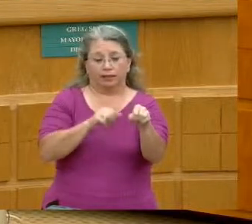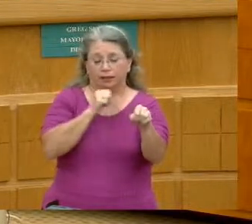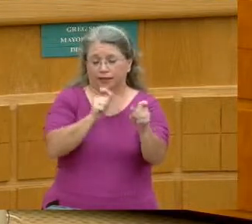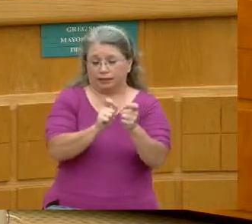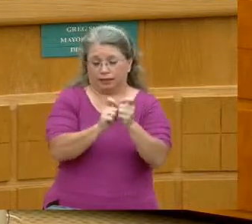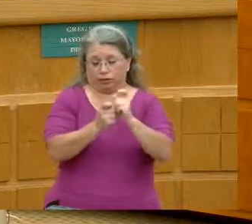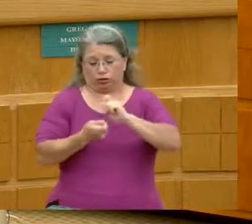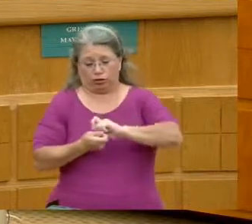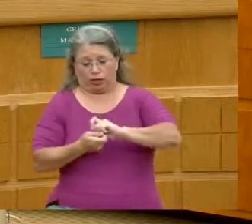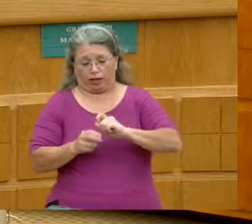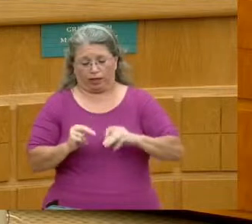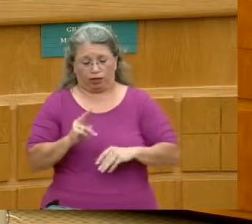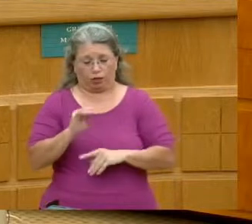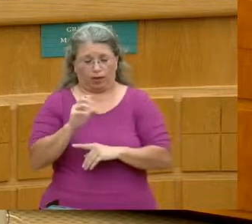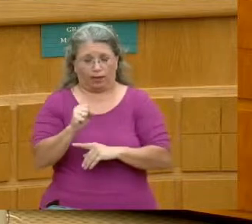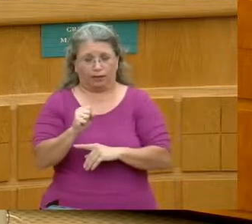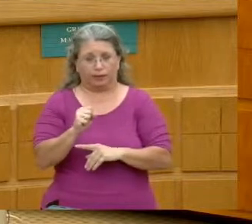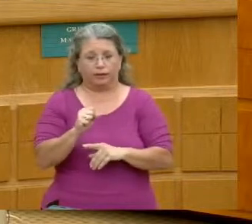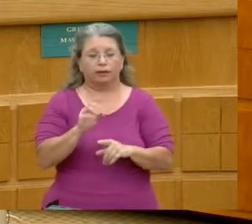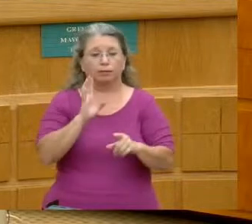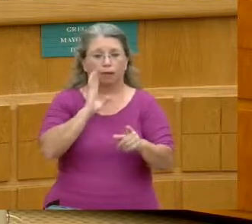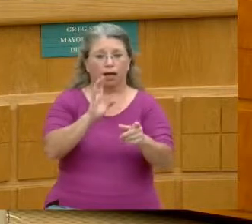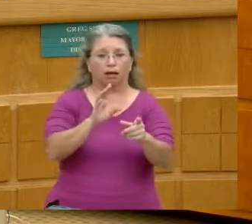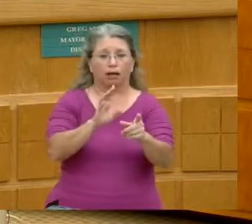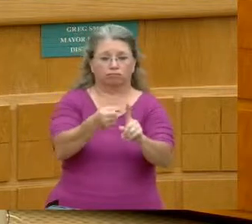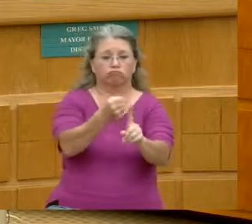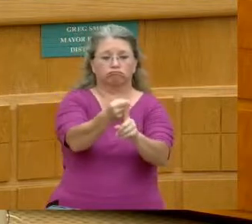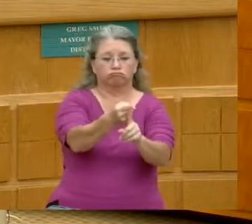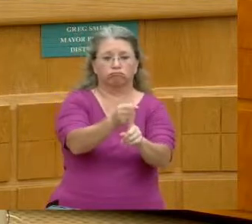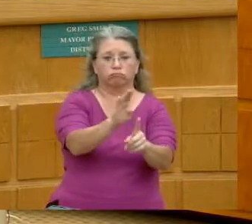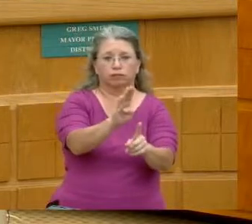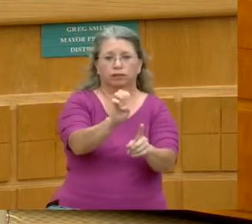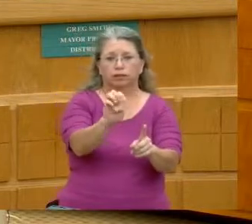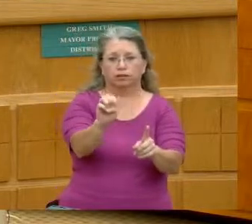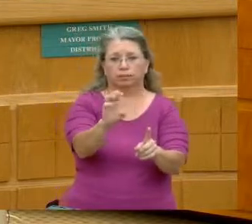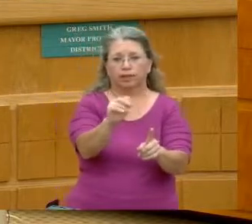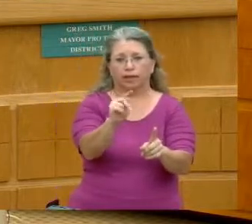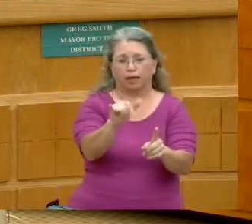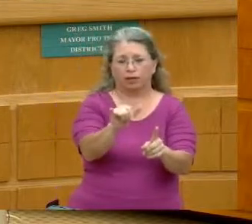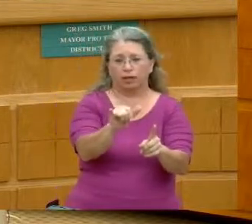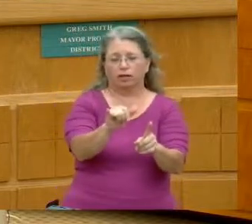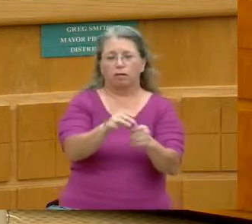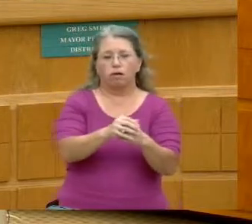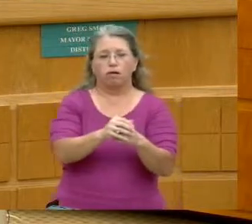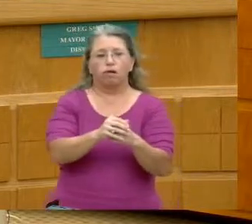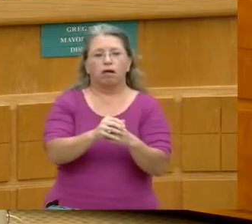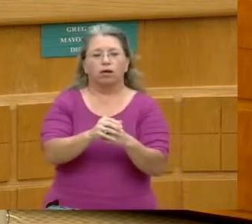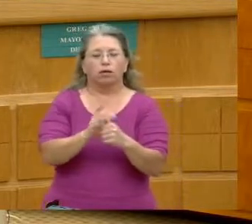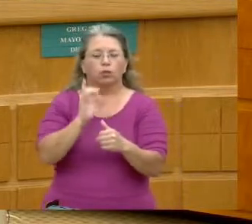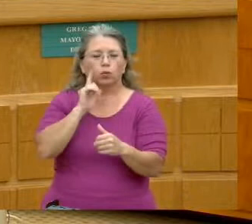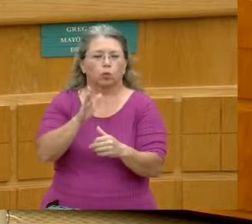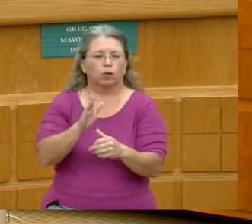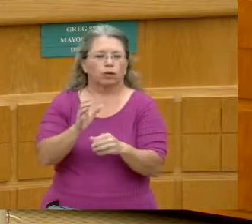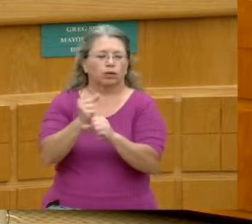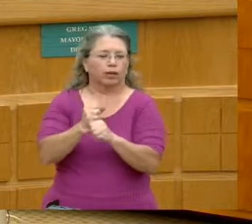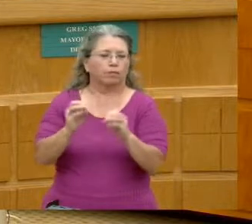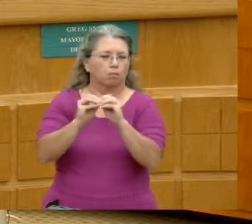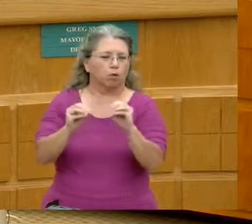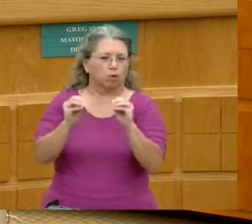counties in that area. We'll be getting more information as the tests come in to see which